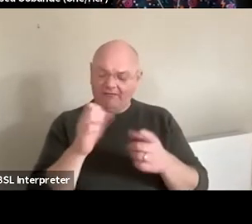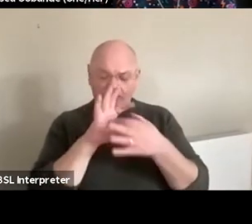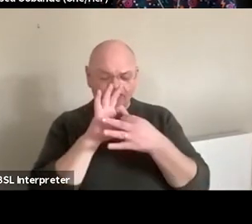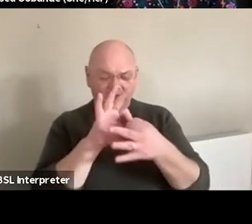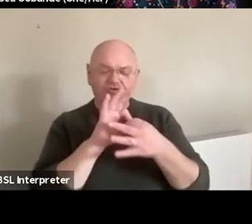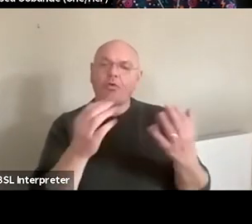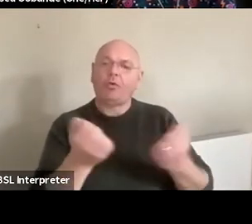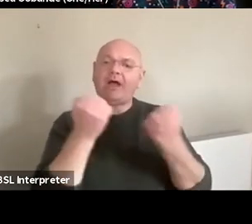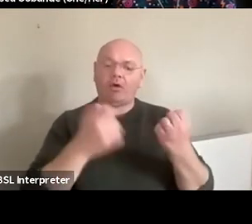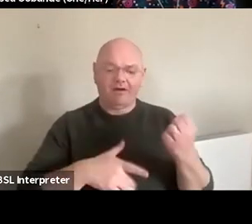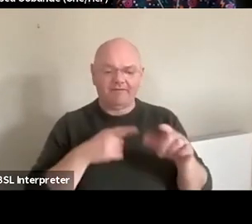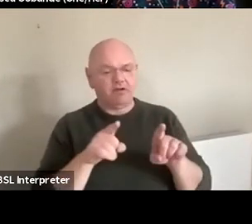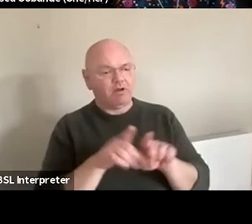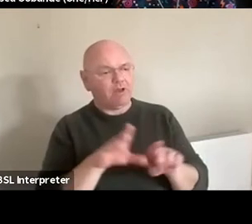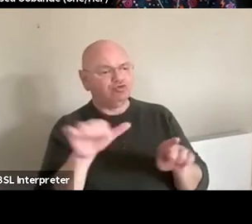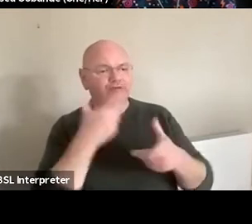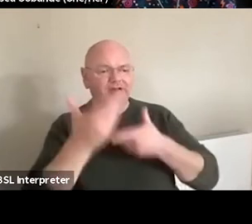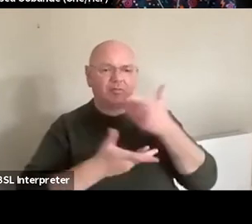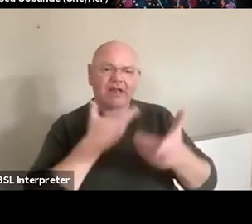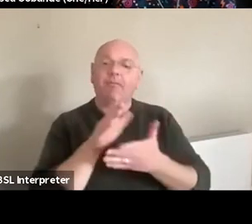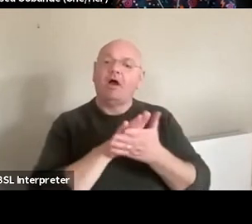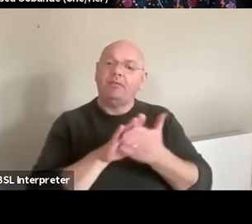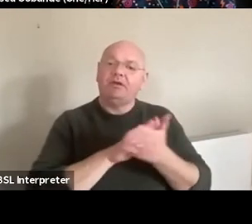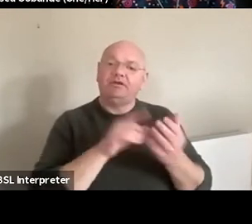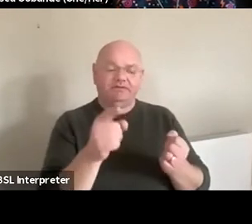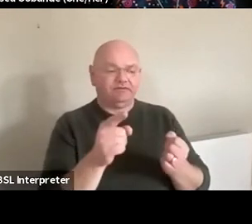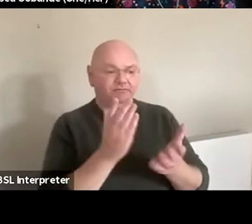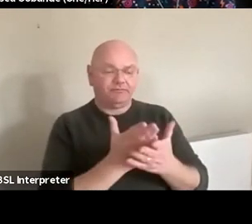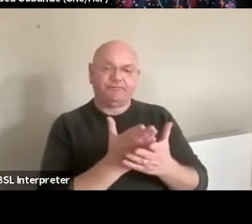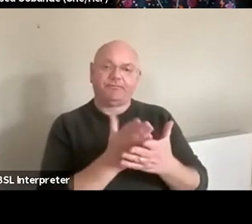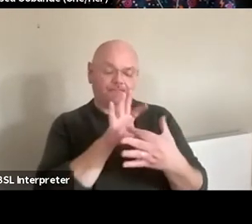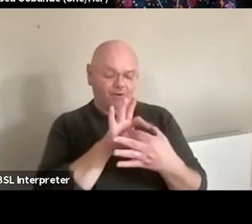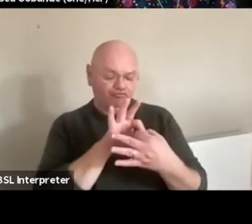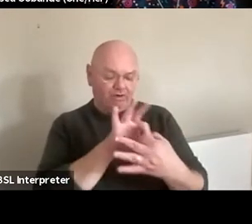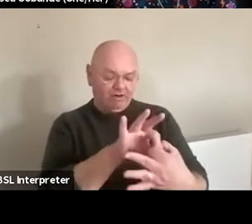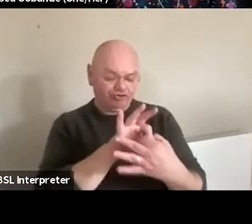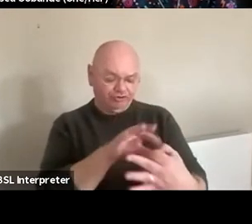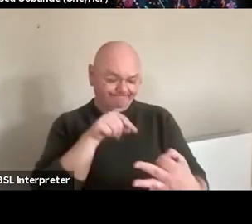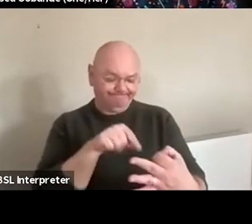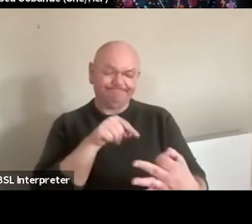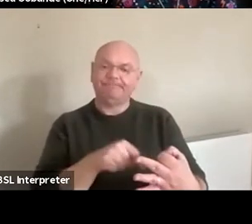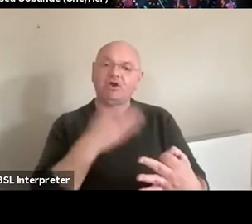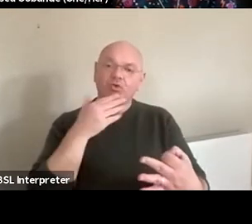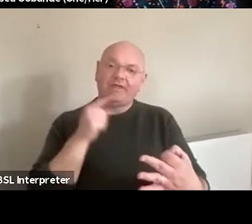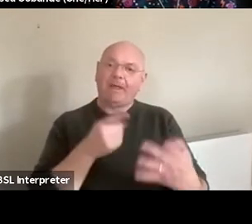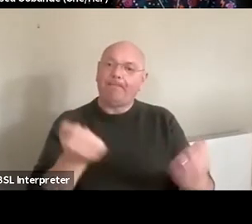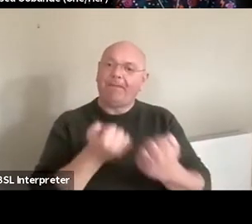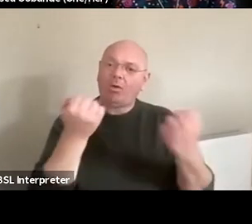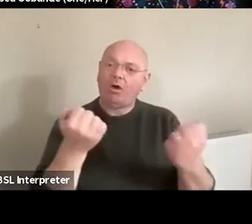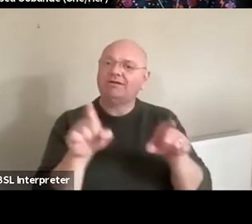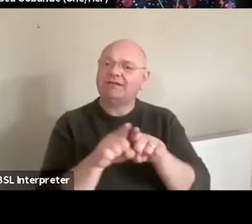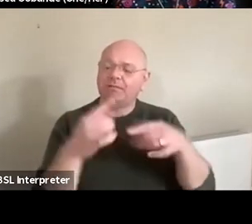power, it is literally about harnessing the power in relationships and in networks and